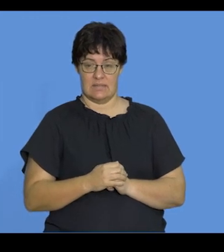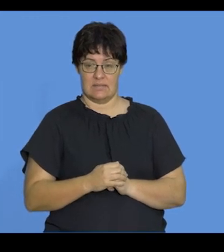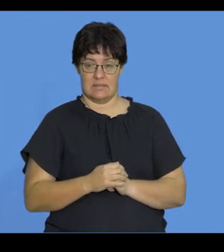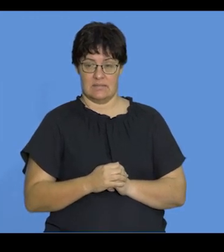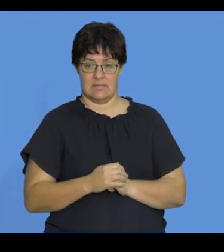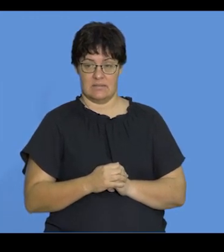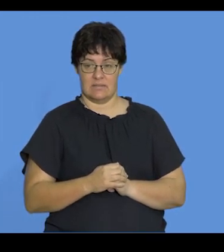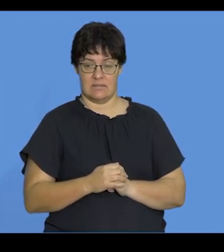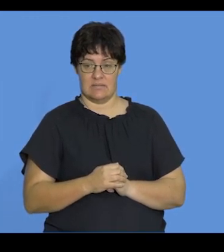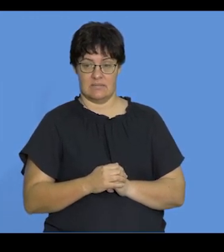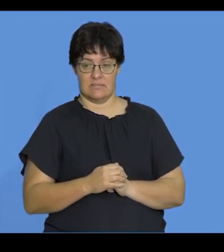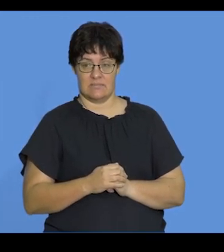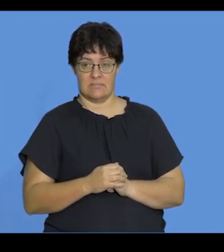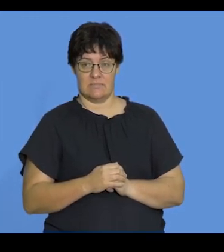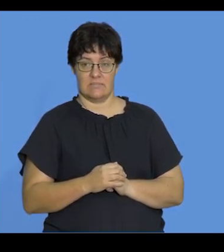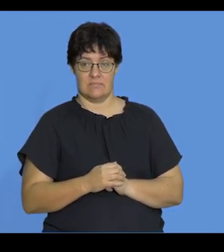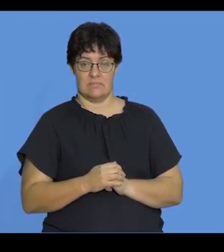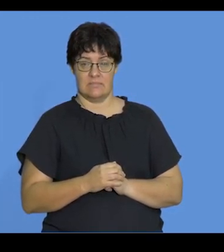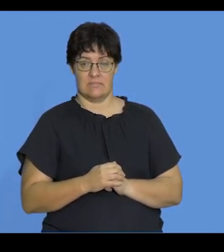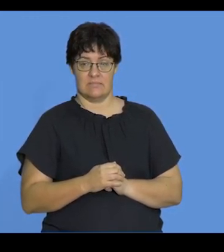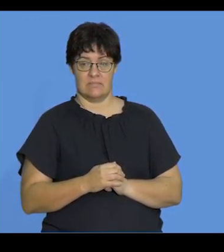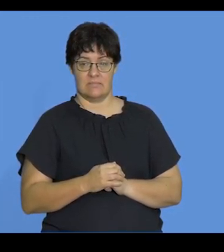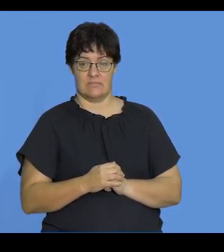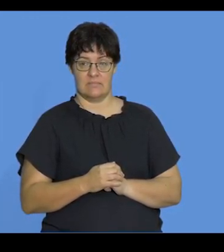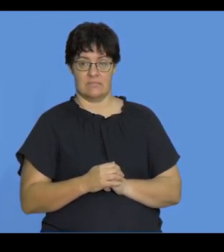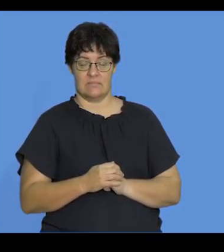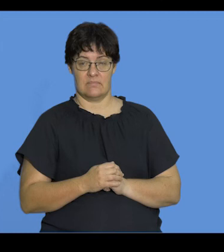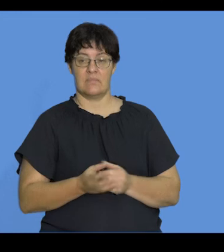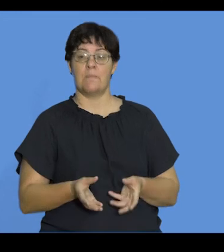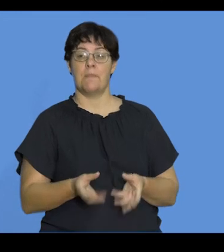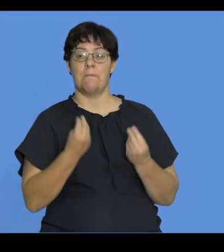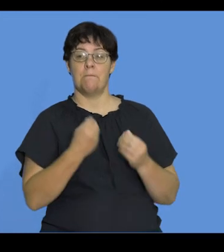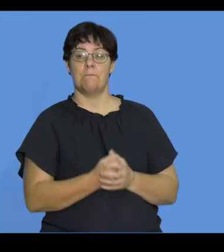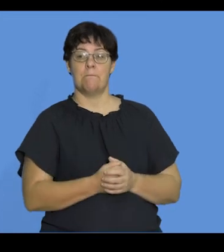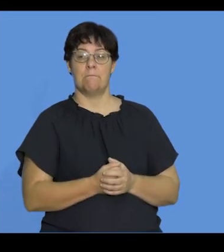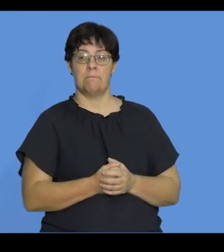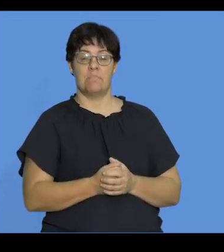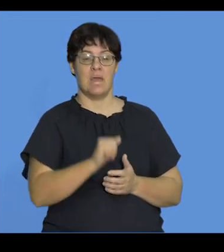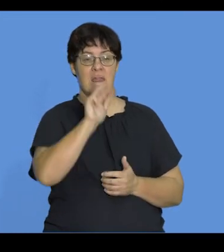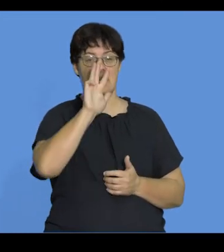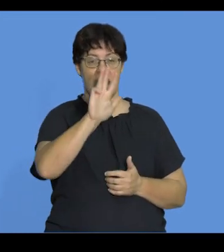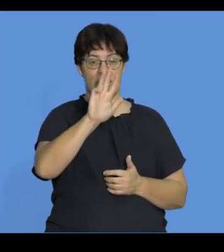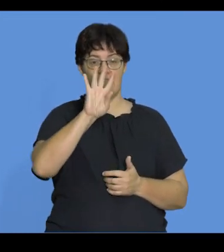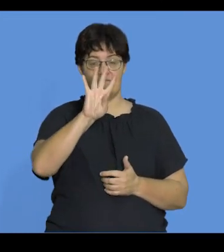going to multiply this by 100, okay? This gives us